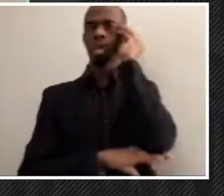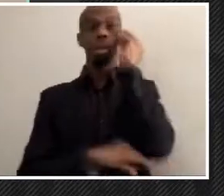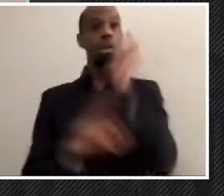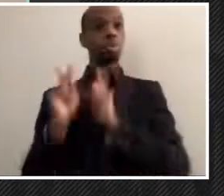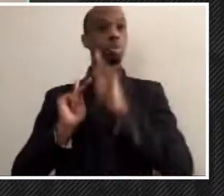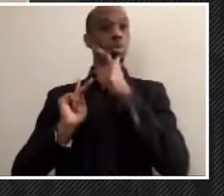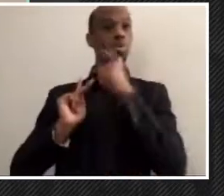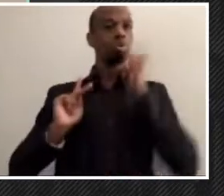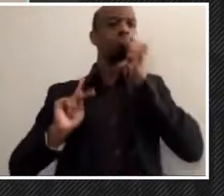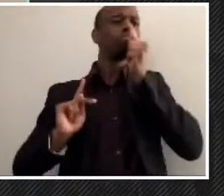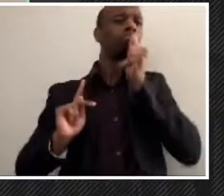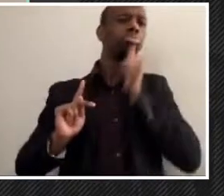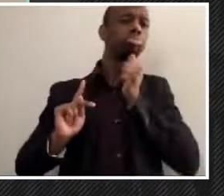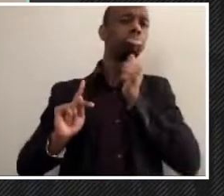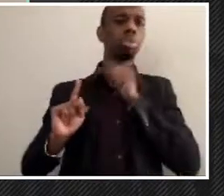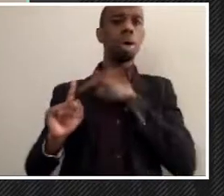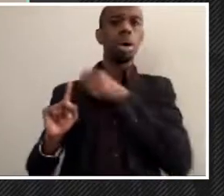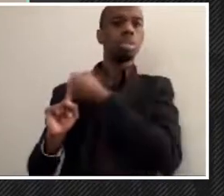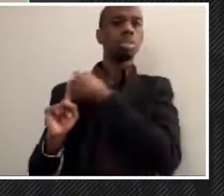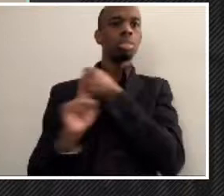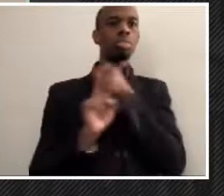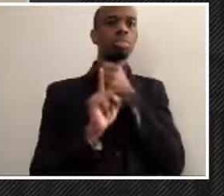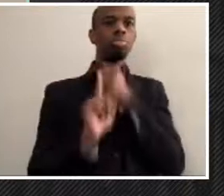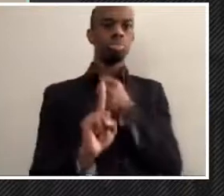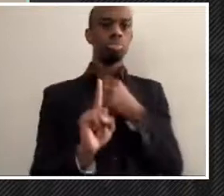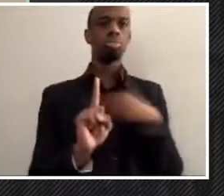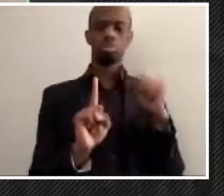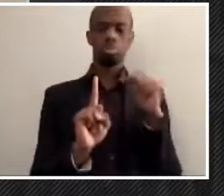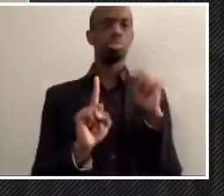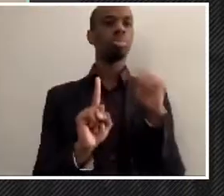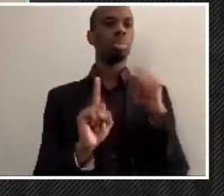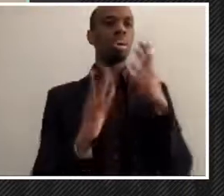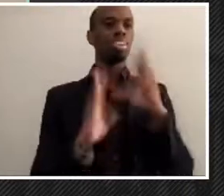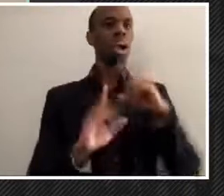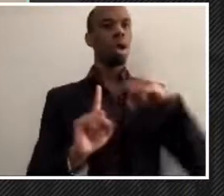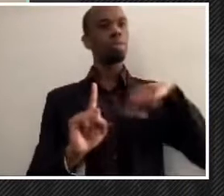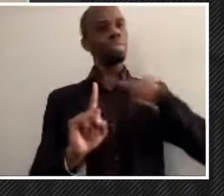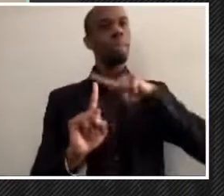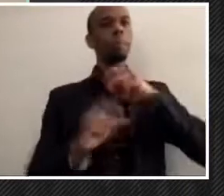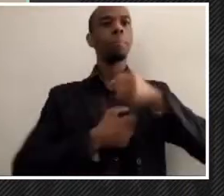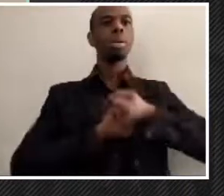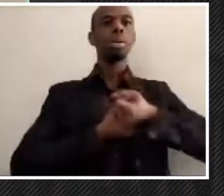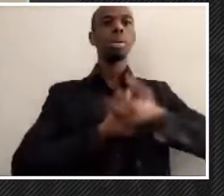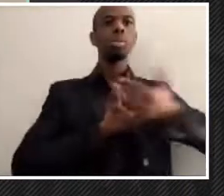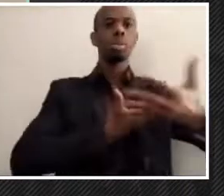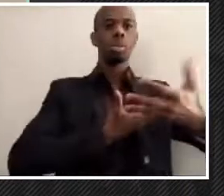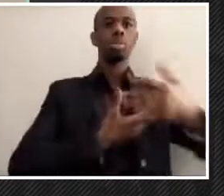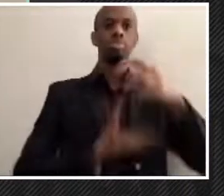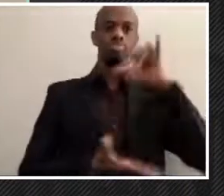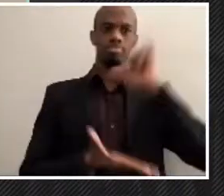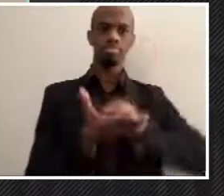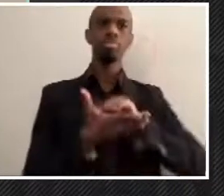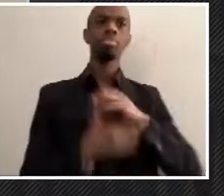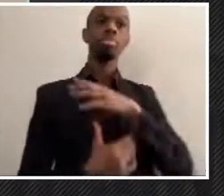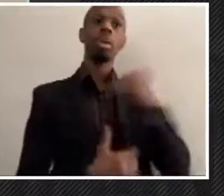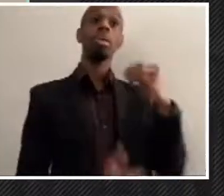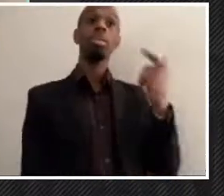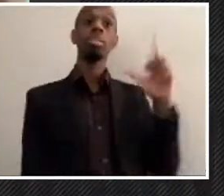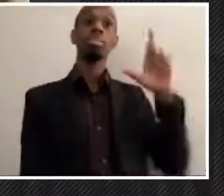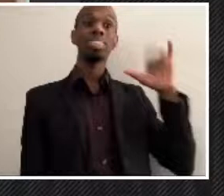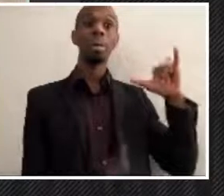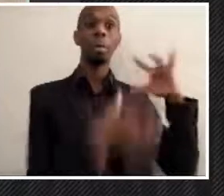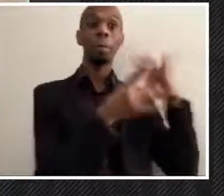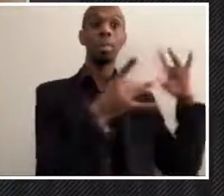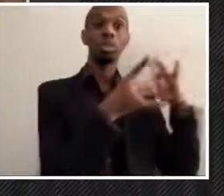then push them out when the grant is over, but truly bring them in. And lastly, because, you know, the brother, you know, Gary mentioned about PhDs. I don't have a